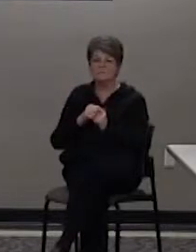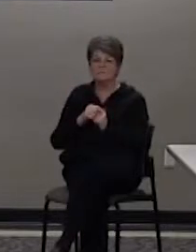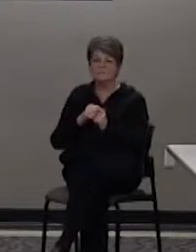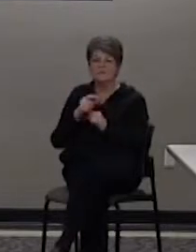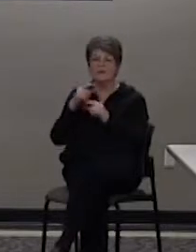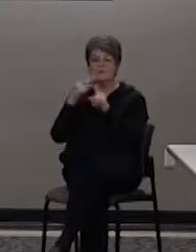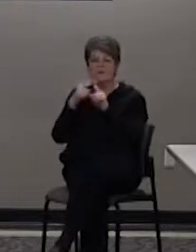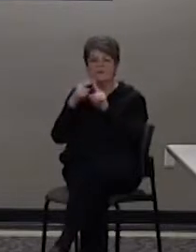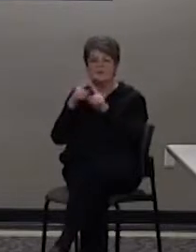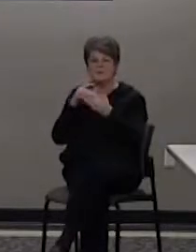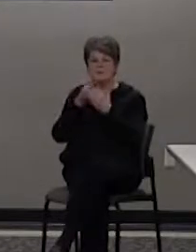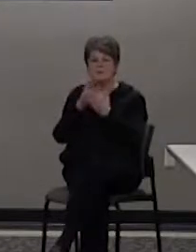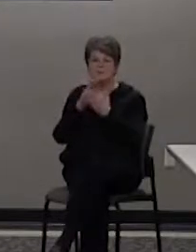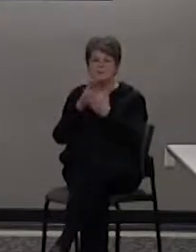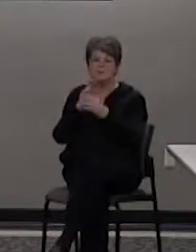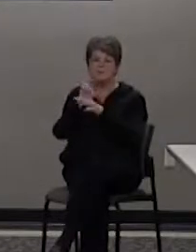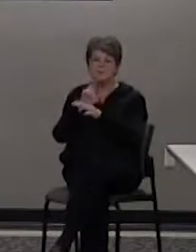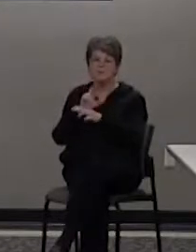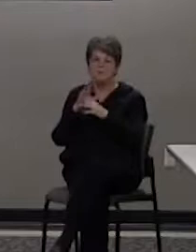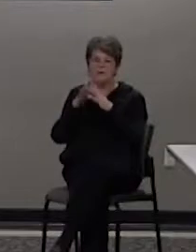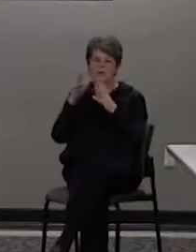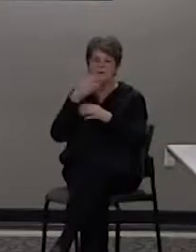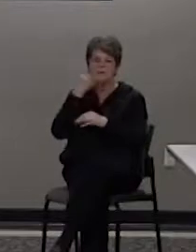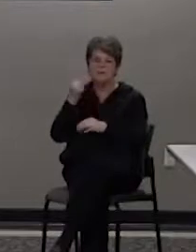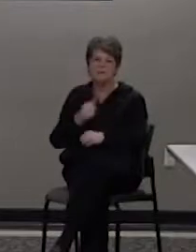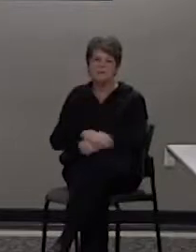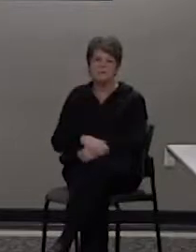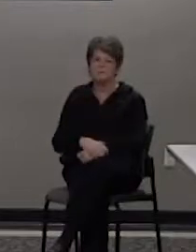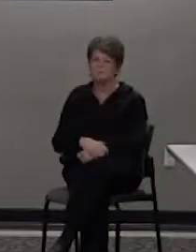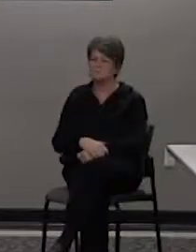the positive approach is usually the most, much better one.